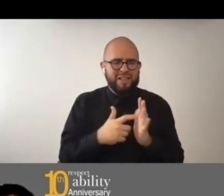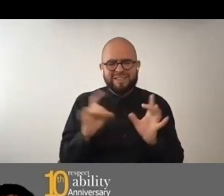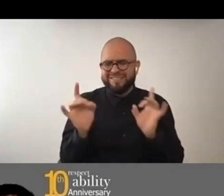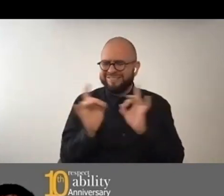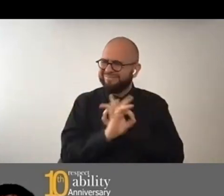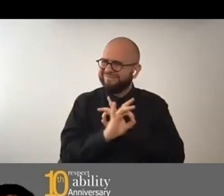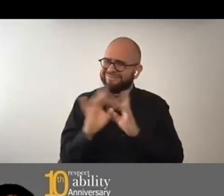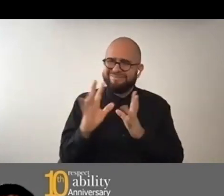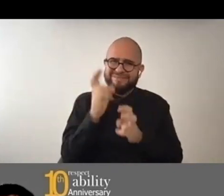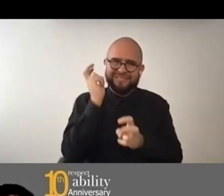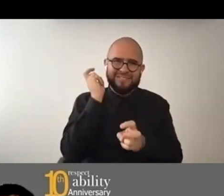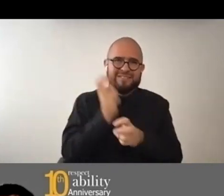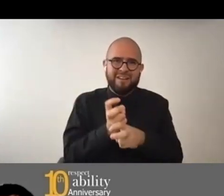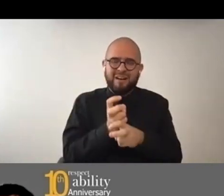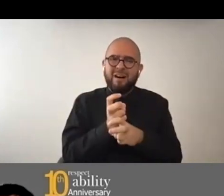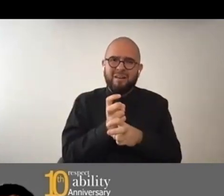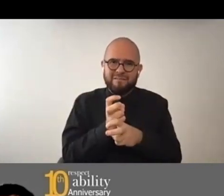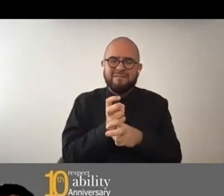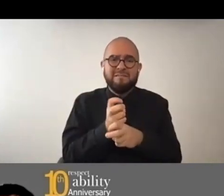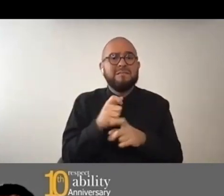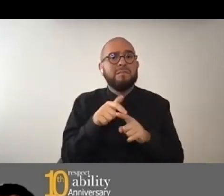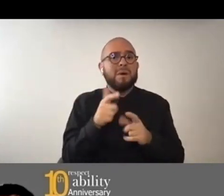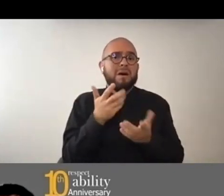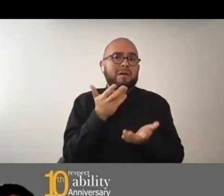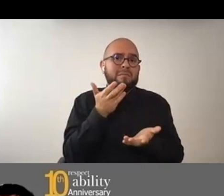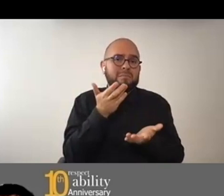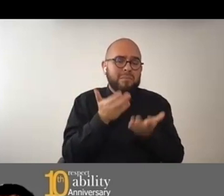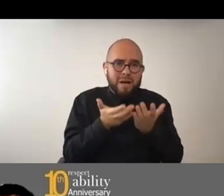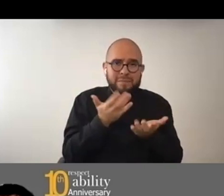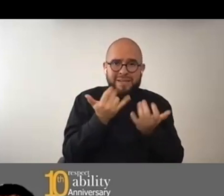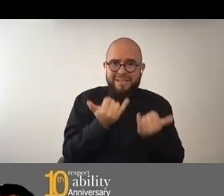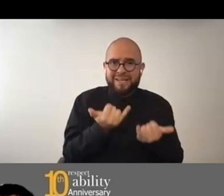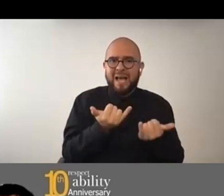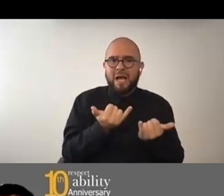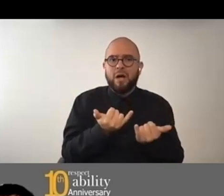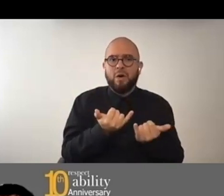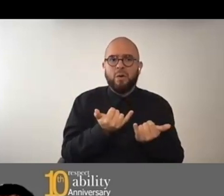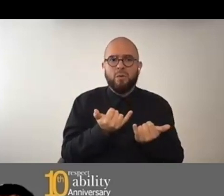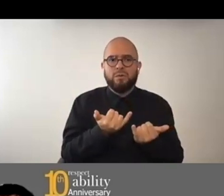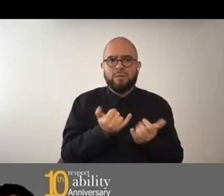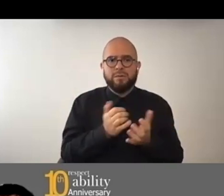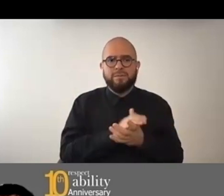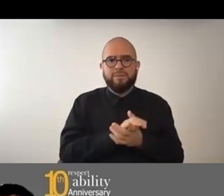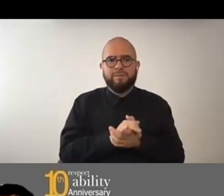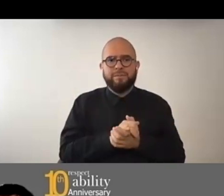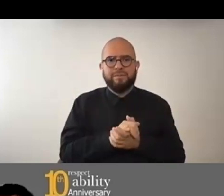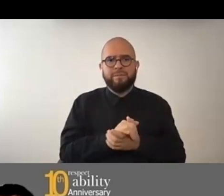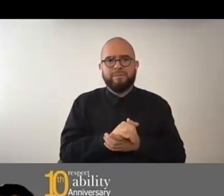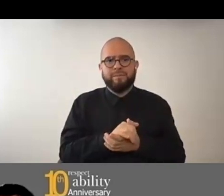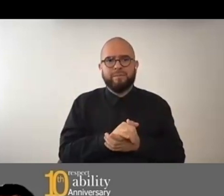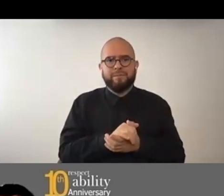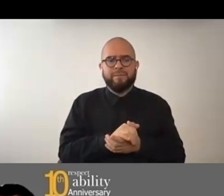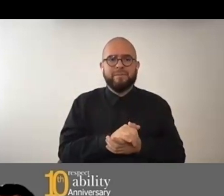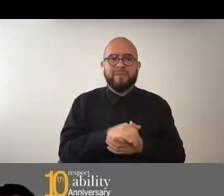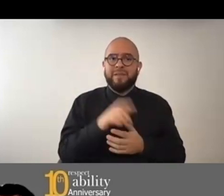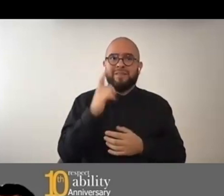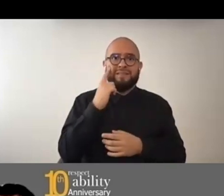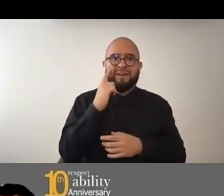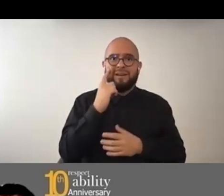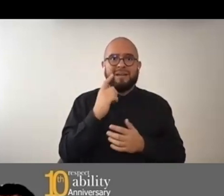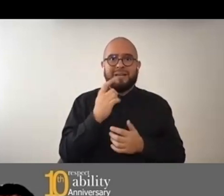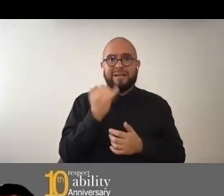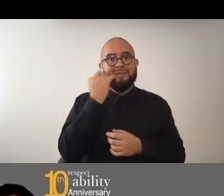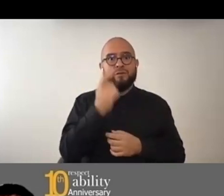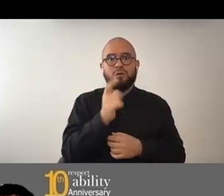say, maybe think about trying to come at it in a completely different direction that'll still get you where you want to go.